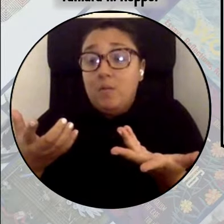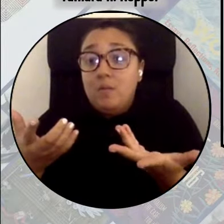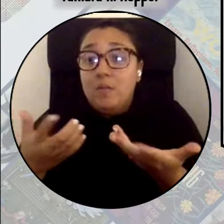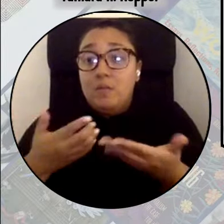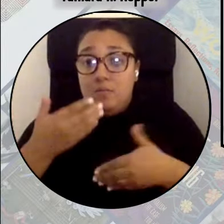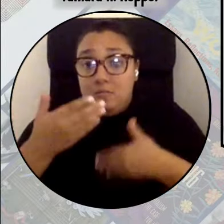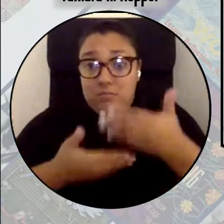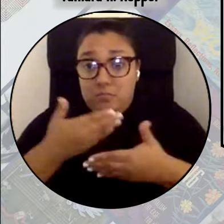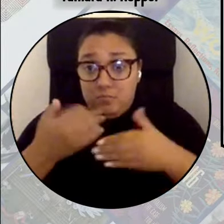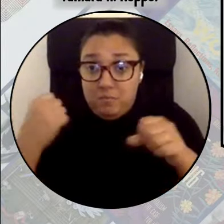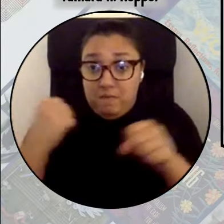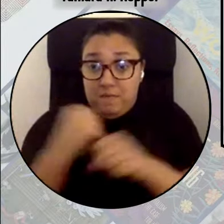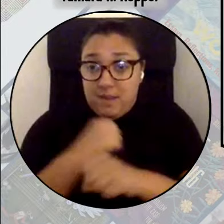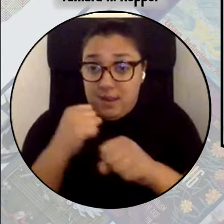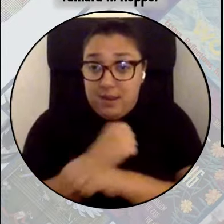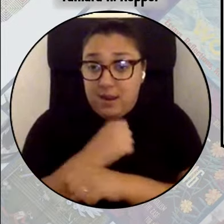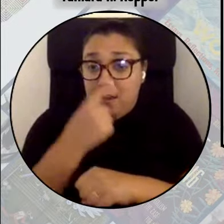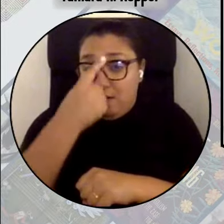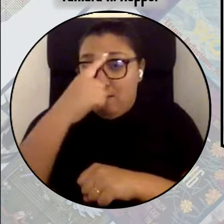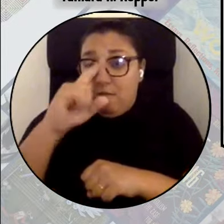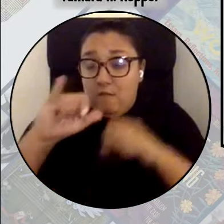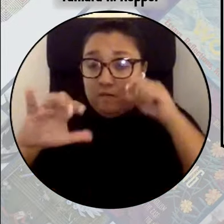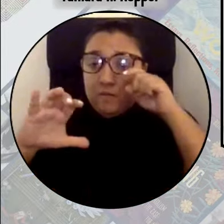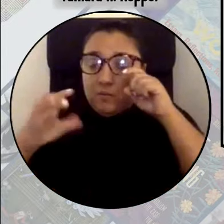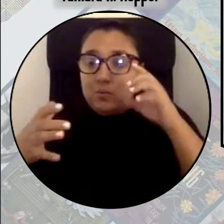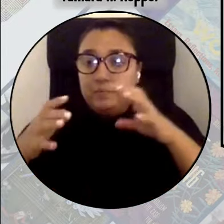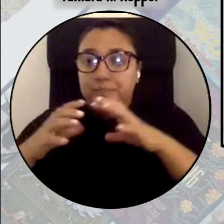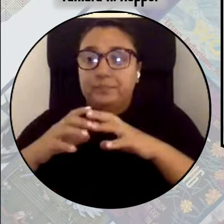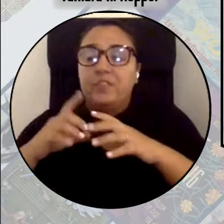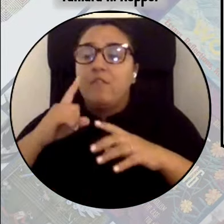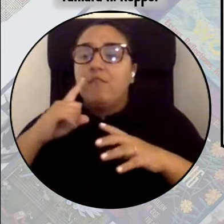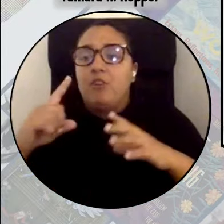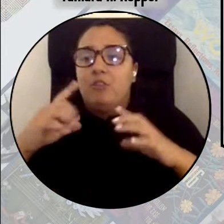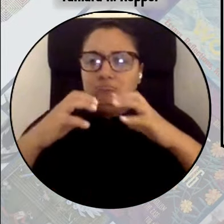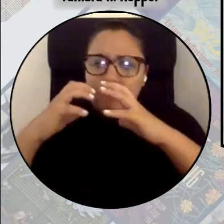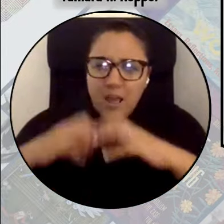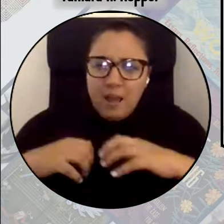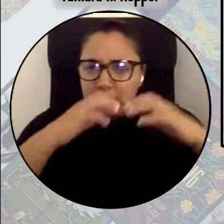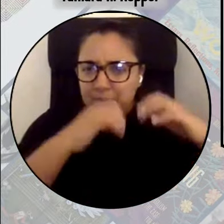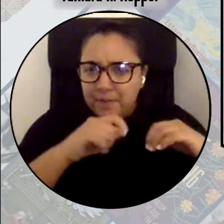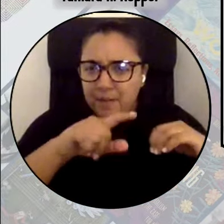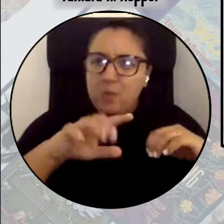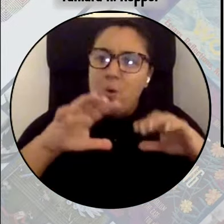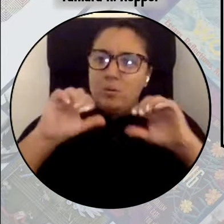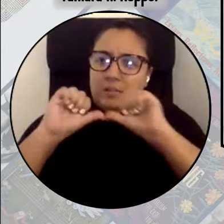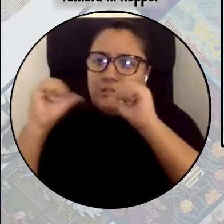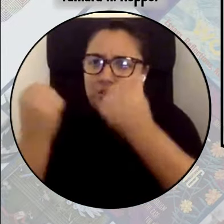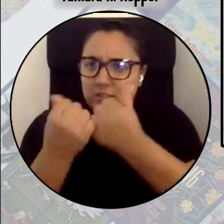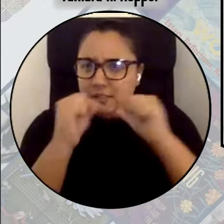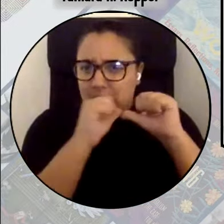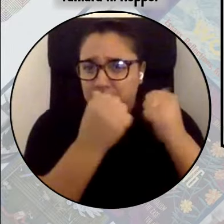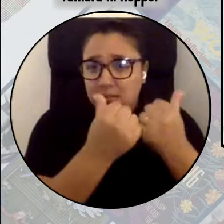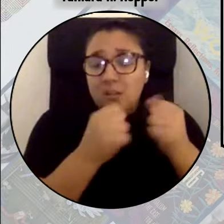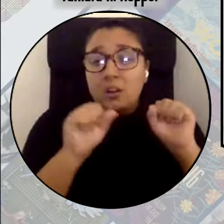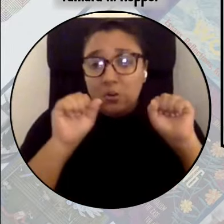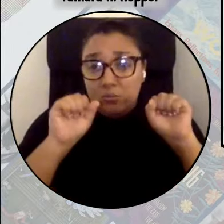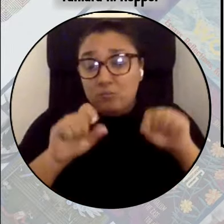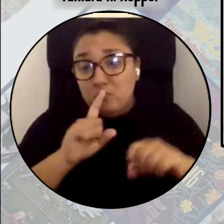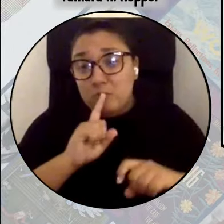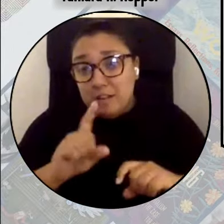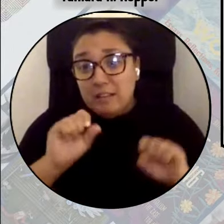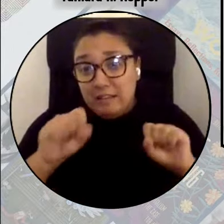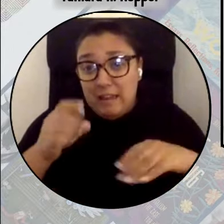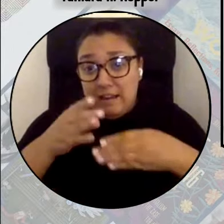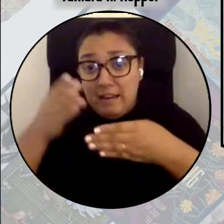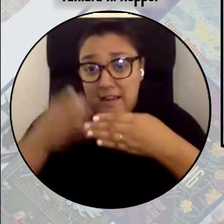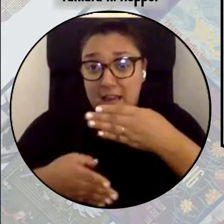of immigration enforcement and deportation, right? And just one thing, we could actually end deportations tomorrow, but